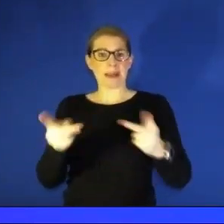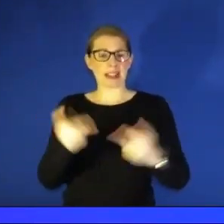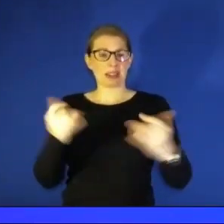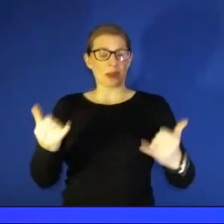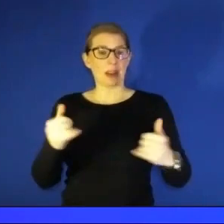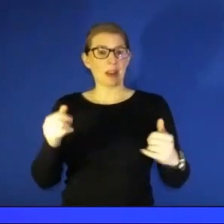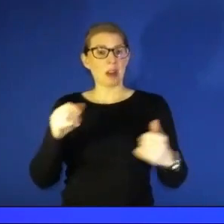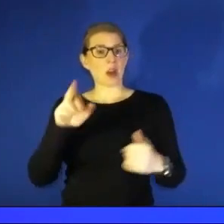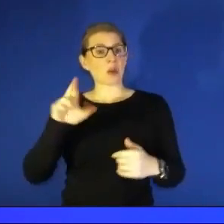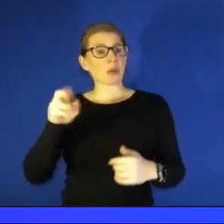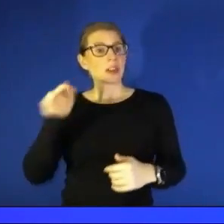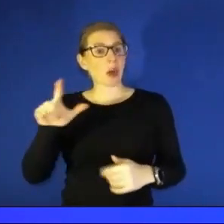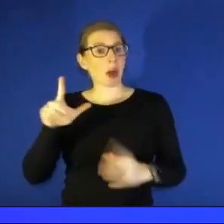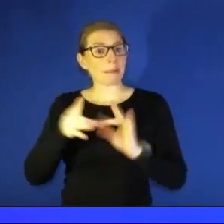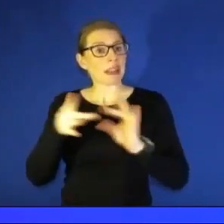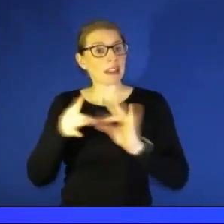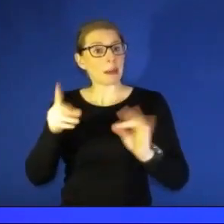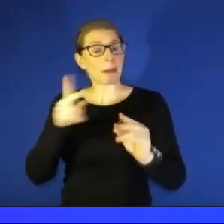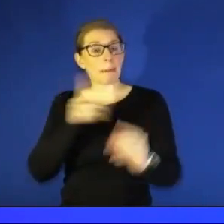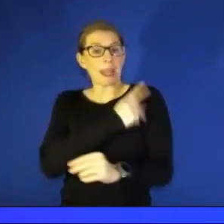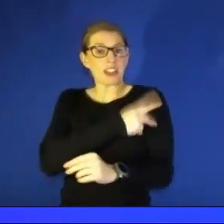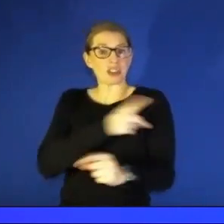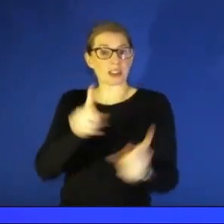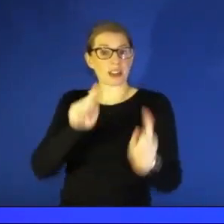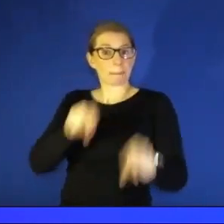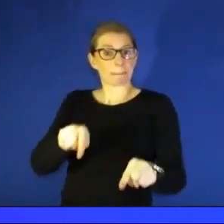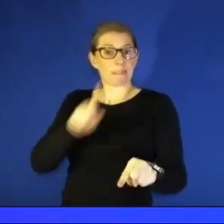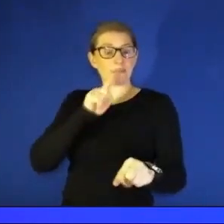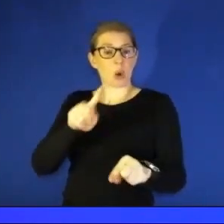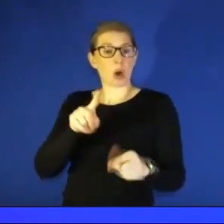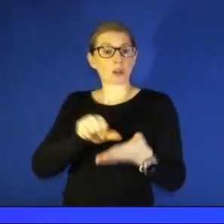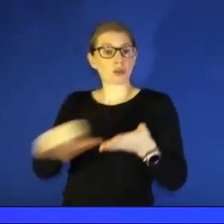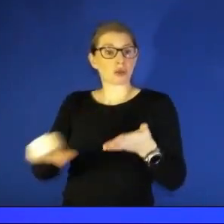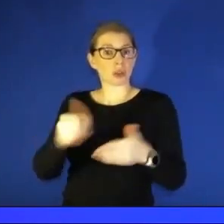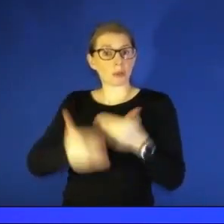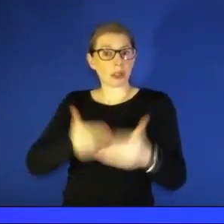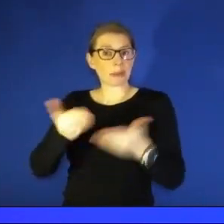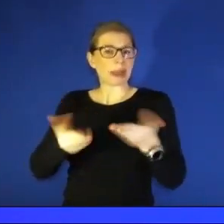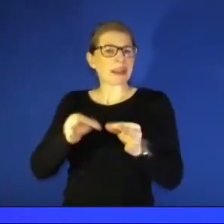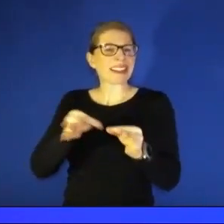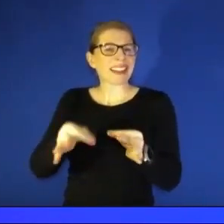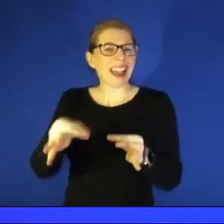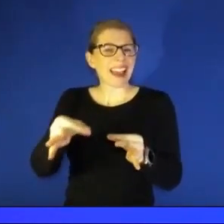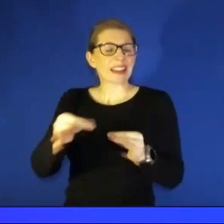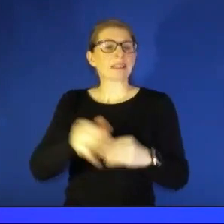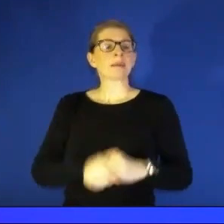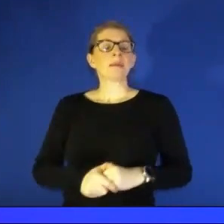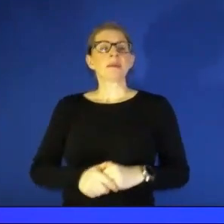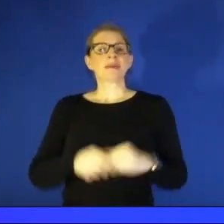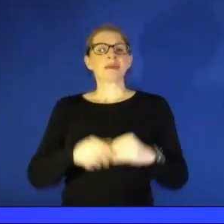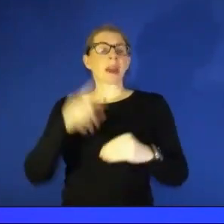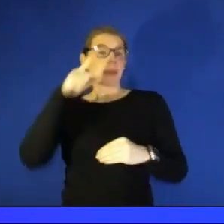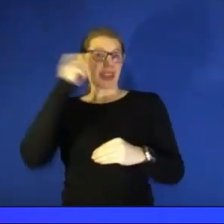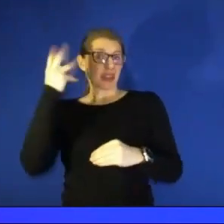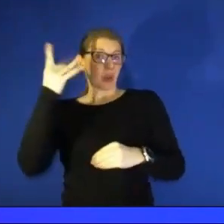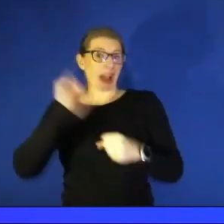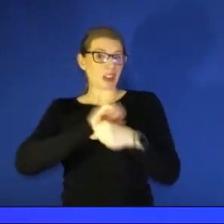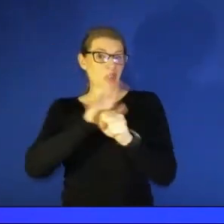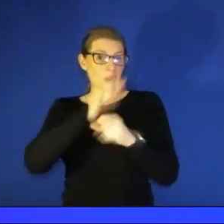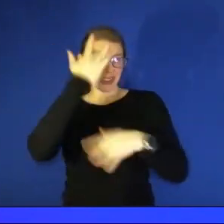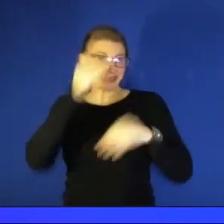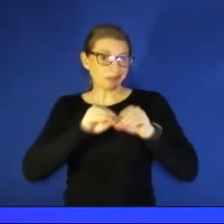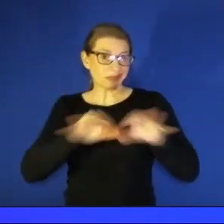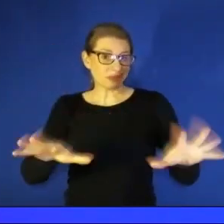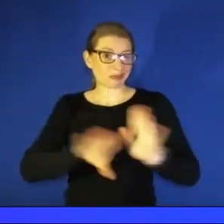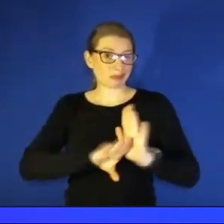we have patients that are coming in for surgical procedures that may have been delayed or postponed during the height of the pandemic. And honestly, people